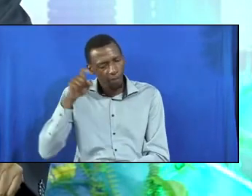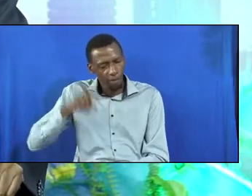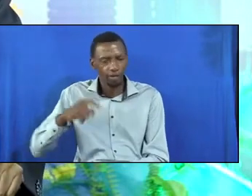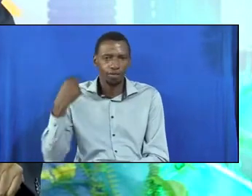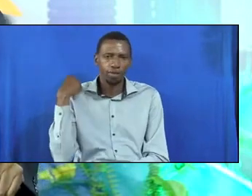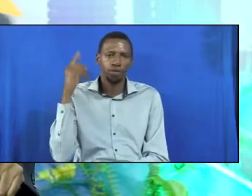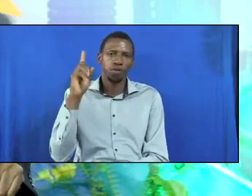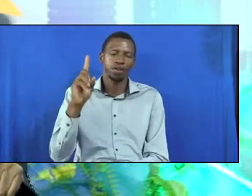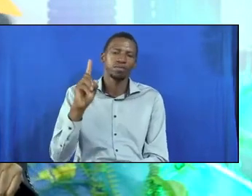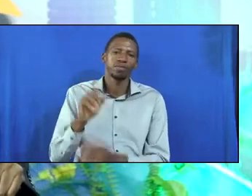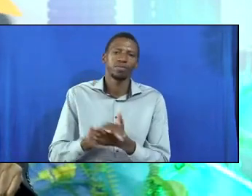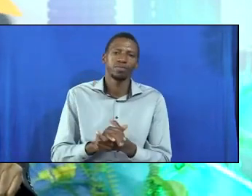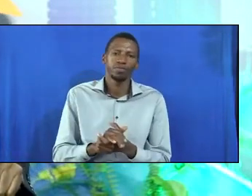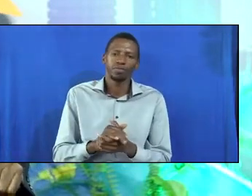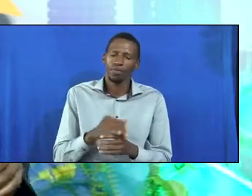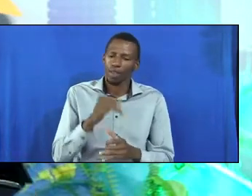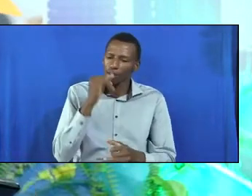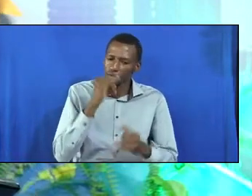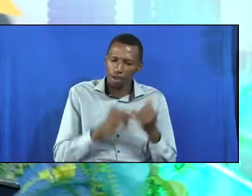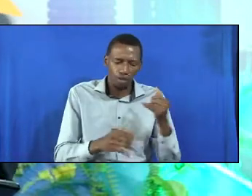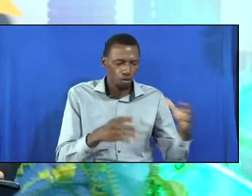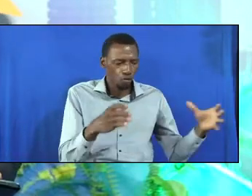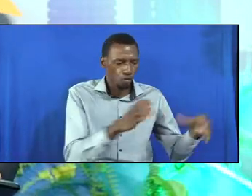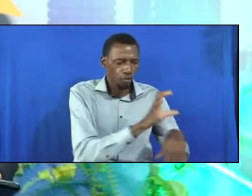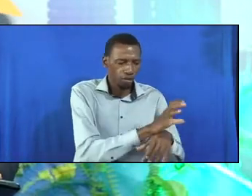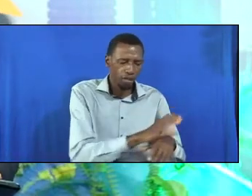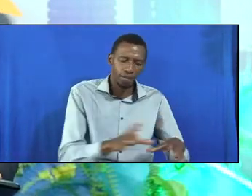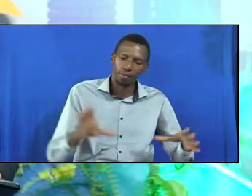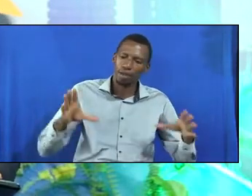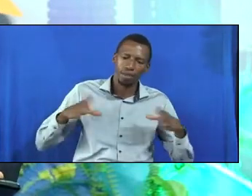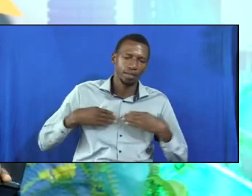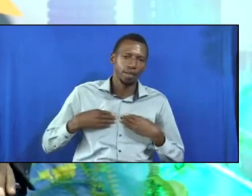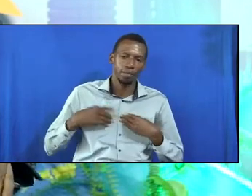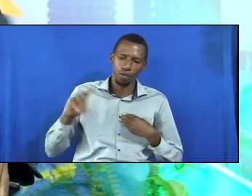Finally, they yielded and they baptized him.